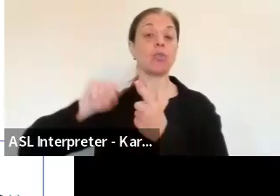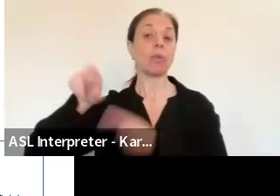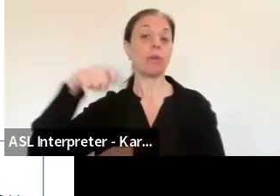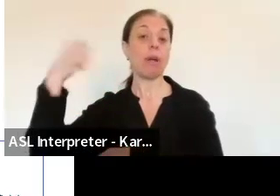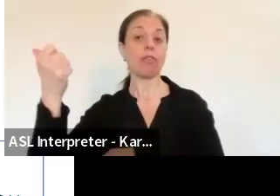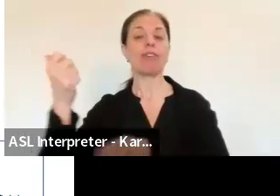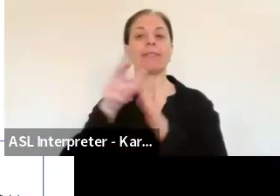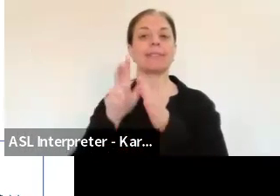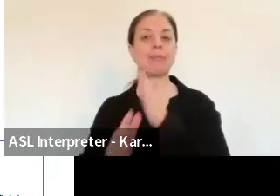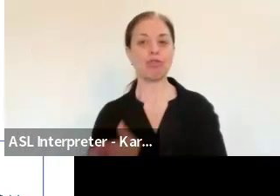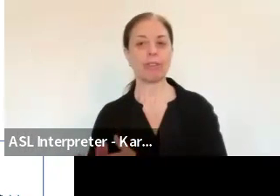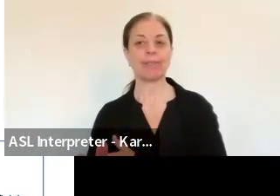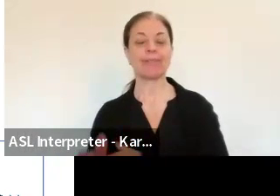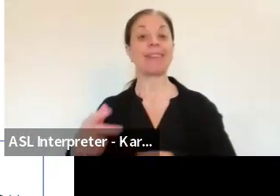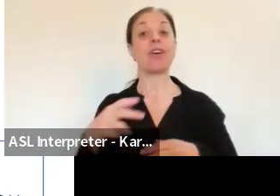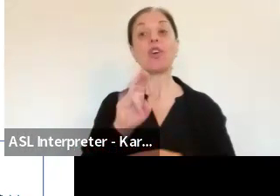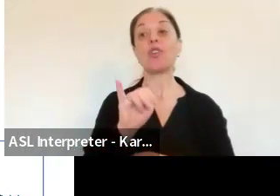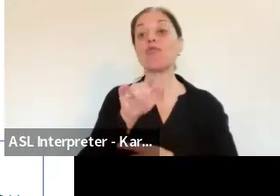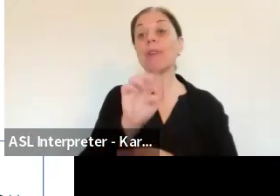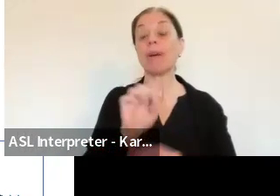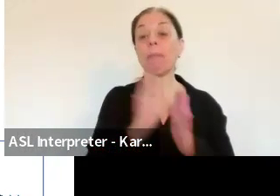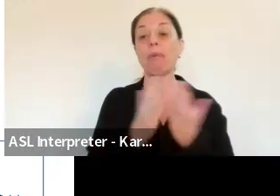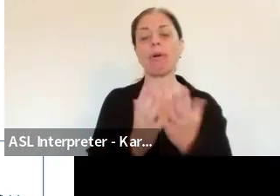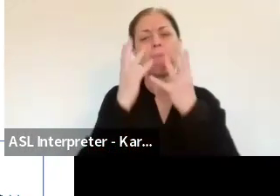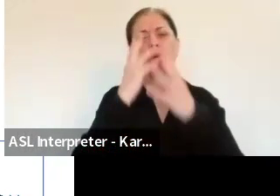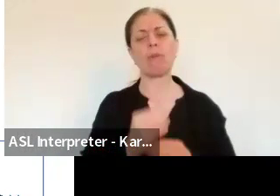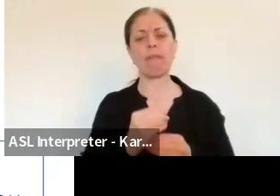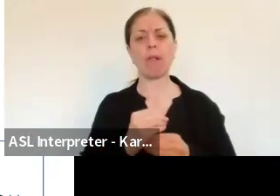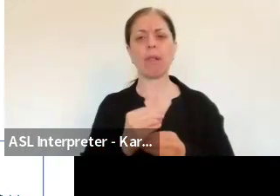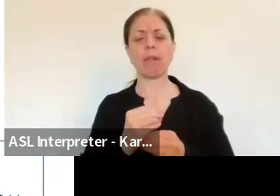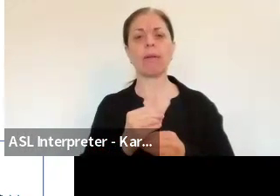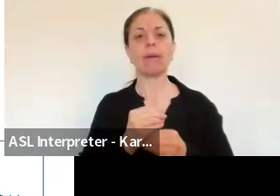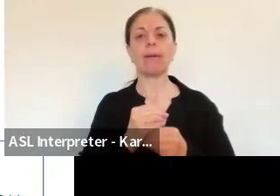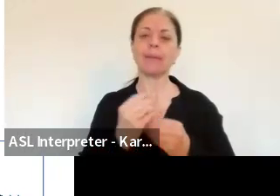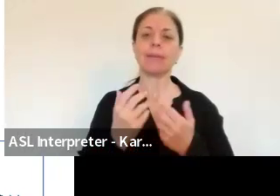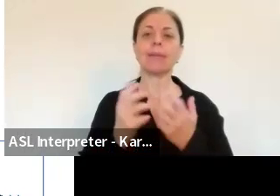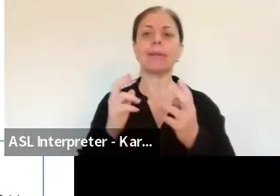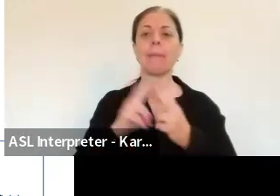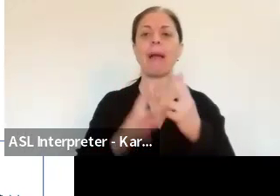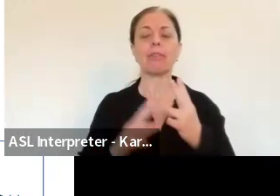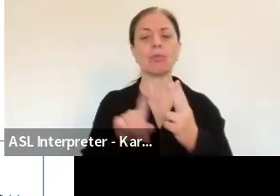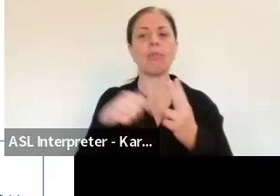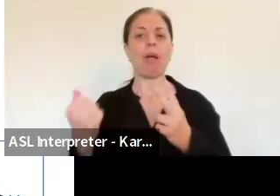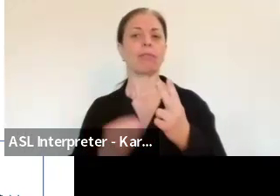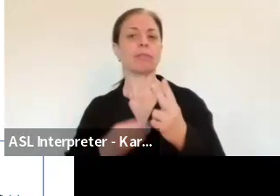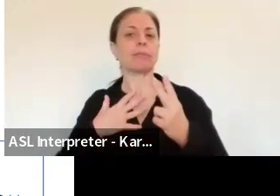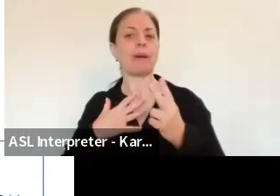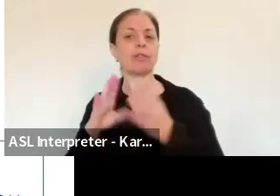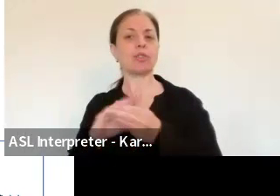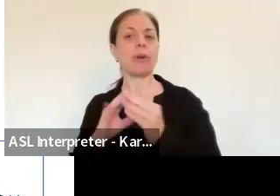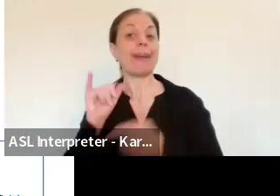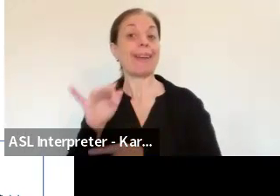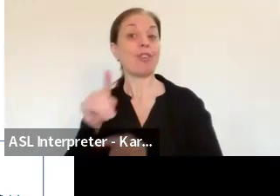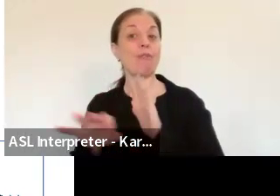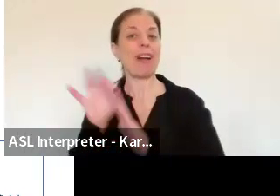a submarine. This unique book is a beautiful companion to another nature-inspired story from Amy Sakura, If You Find